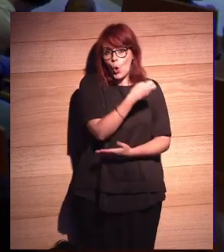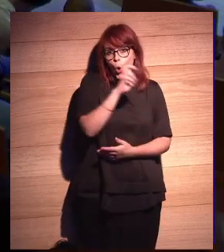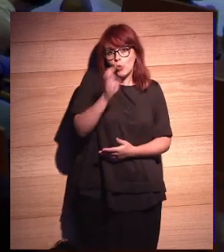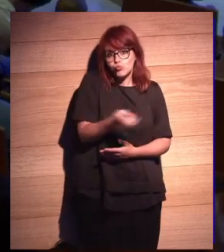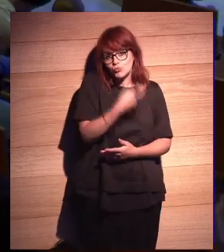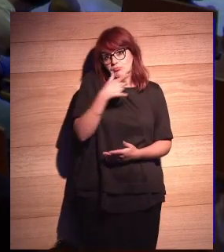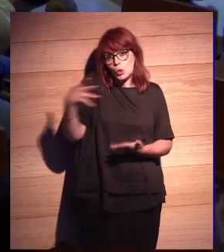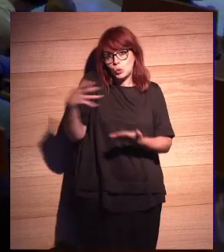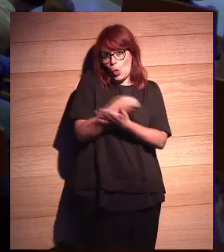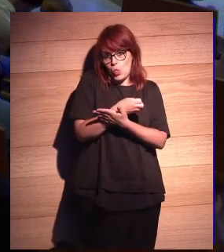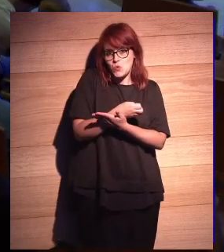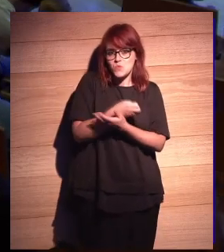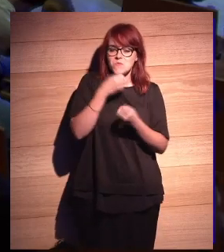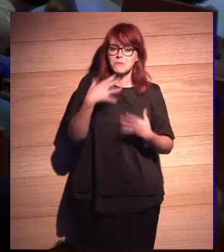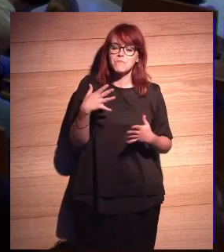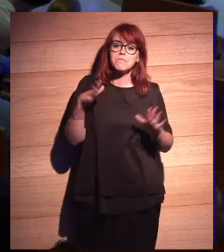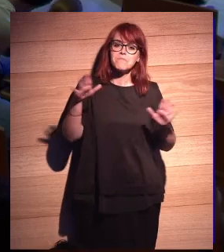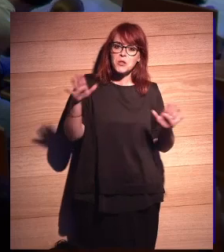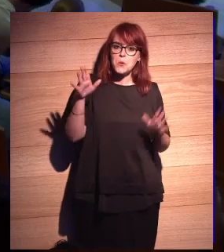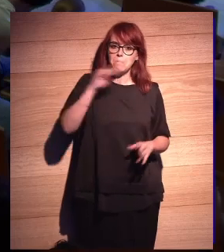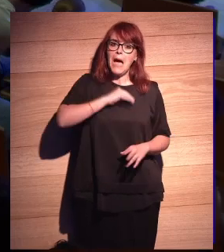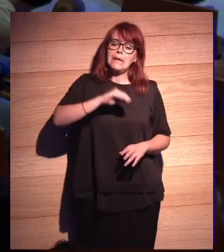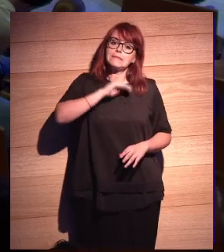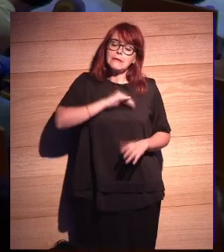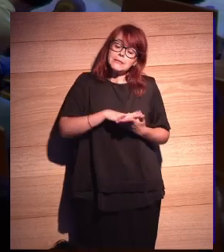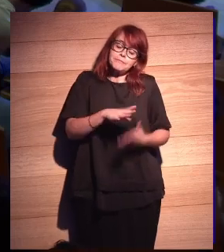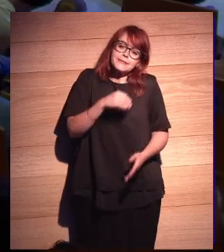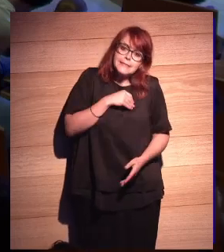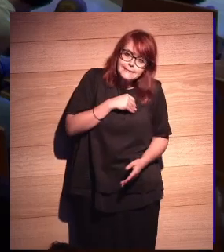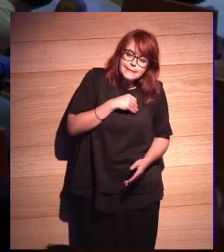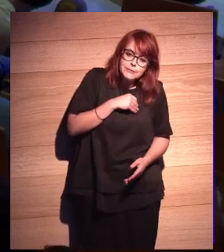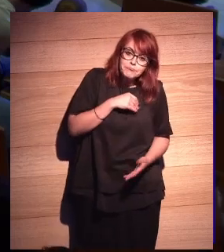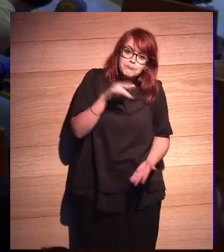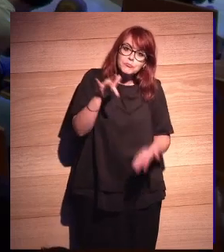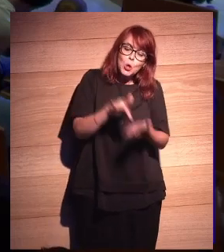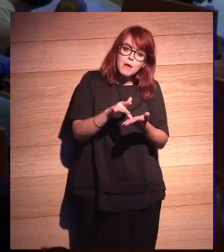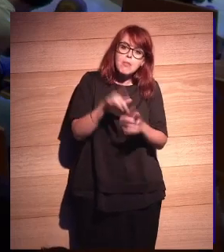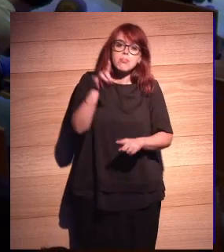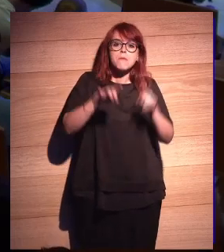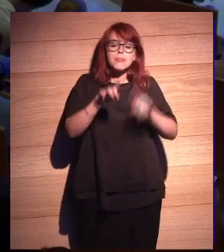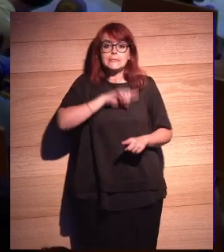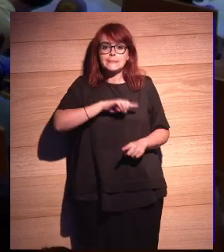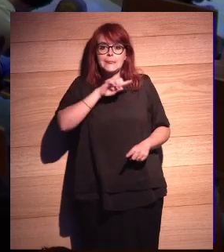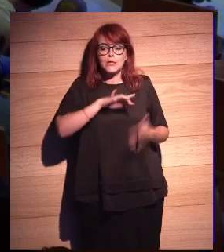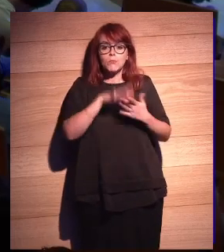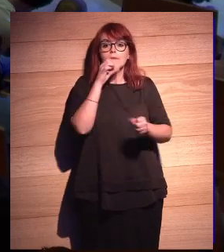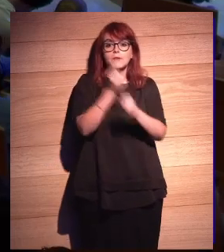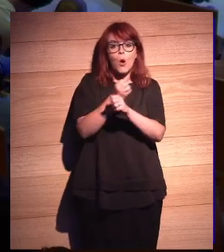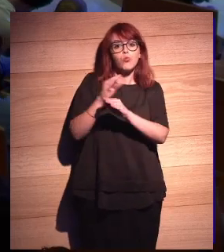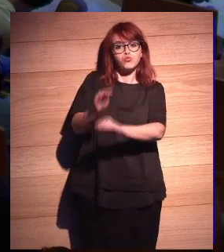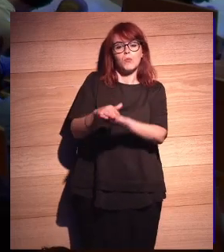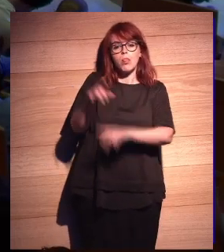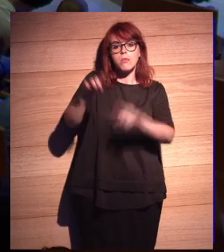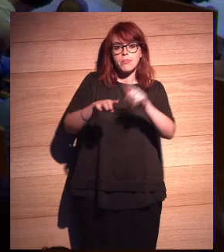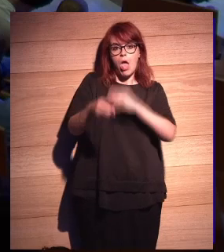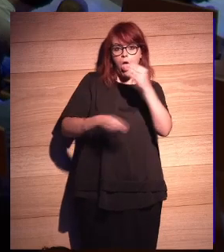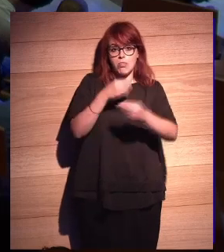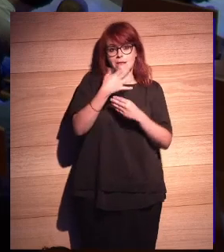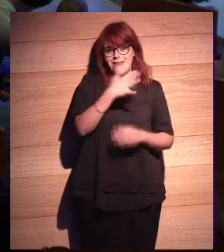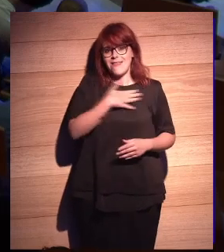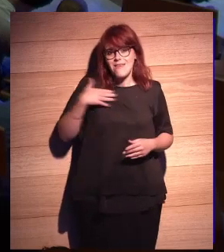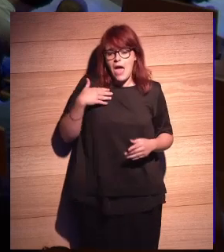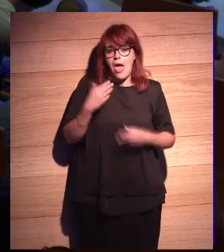or writers or whatever, everything. And it could be also very sad to see the sense of your work